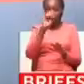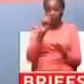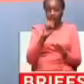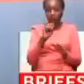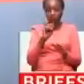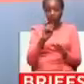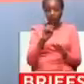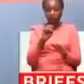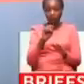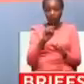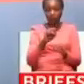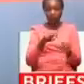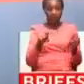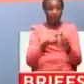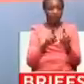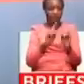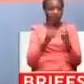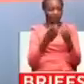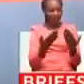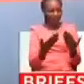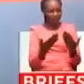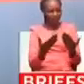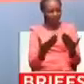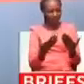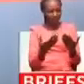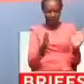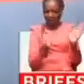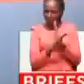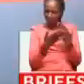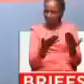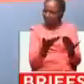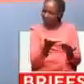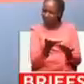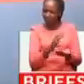in there. It's like, man, how did that stuff get in there?